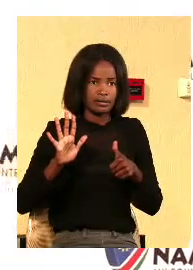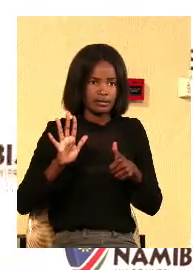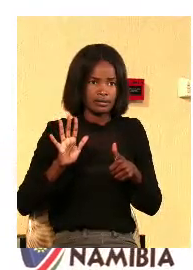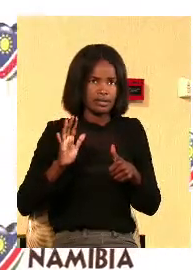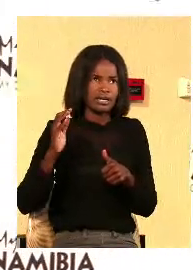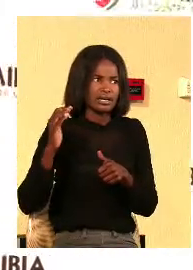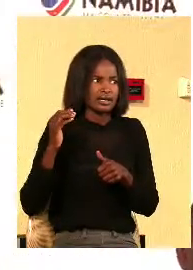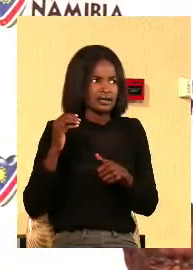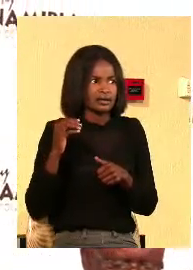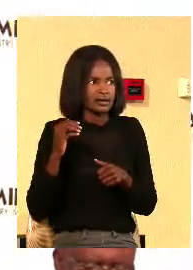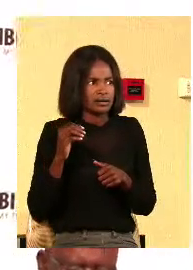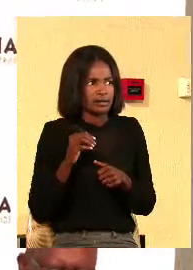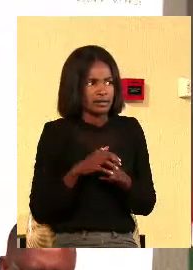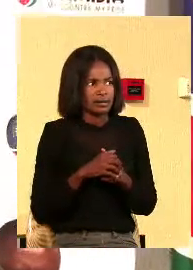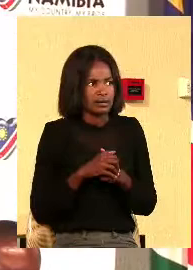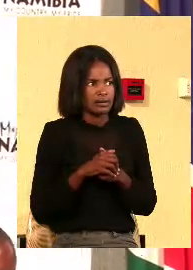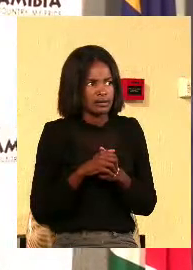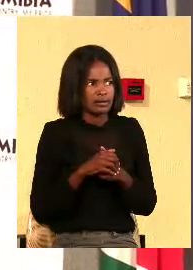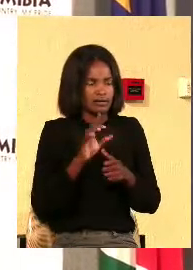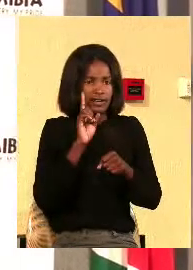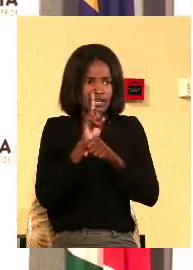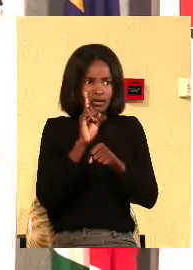we were not ready. They were tested